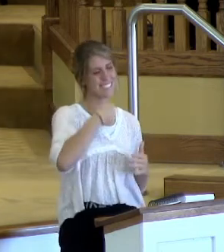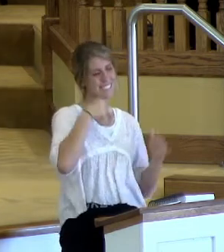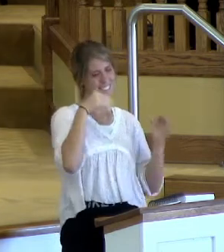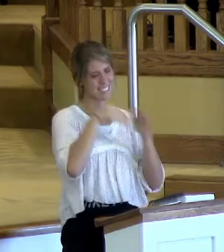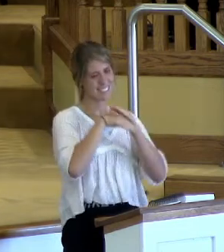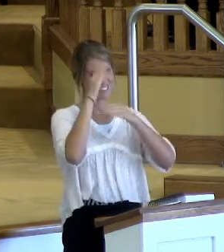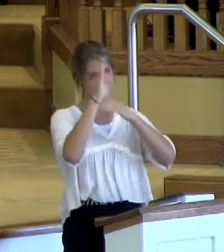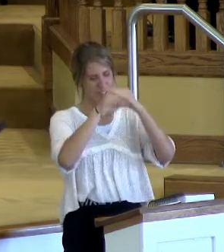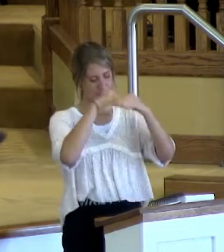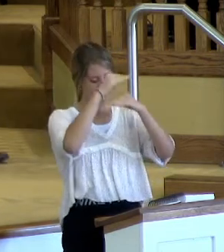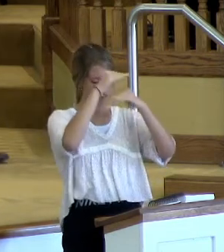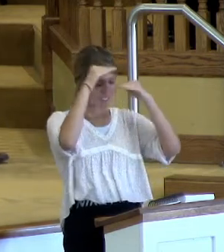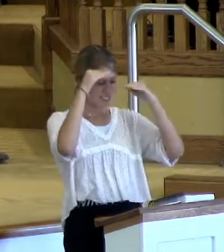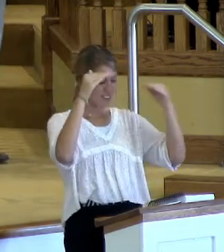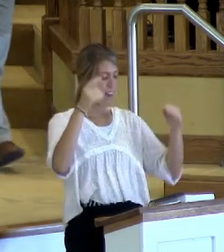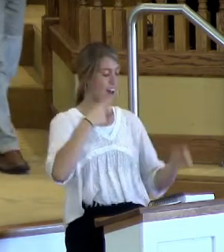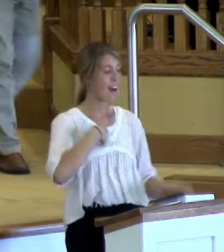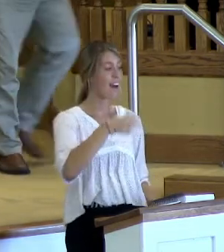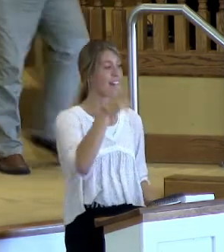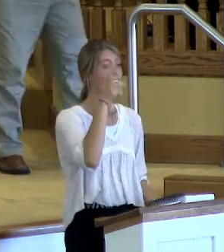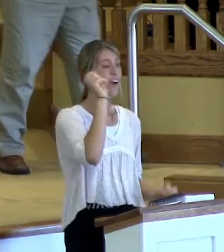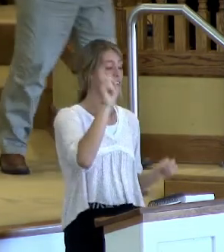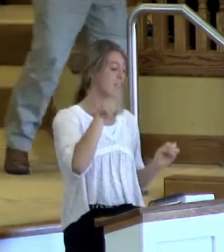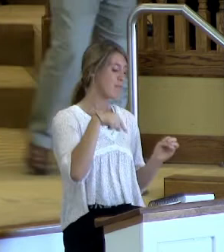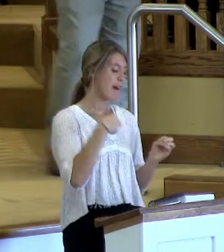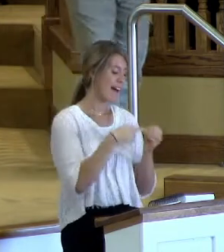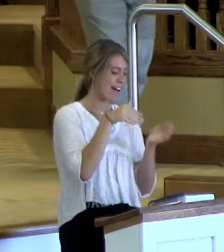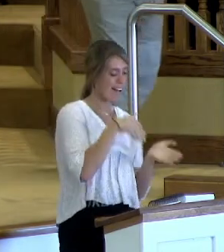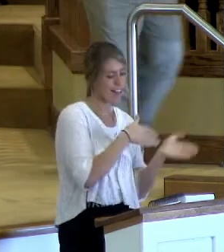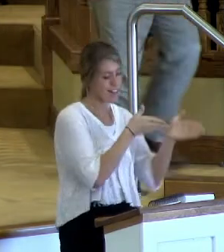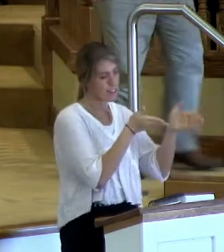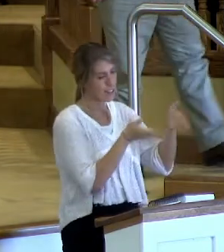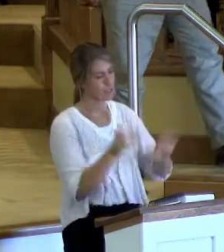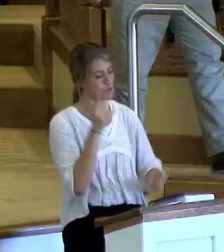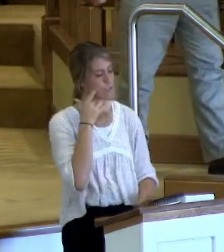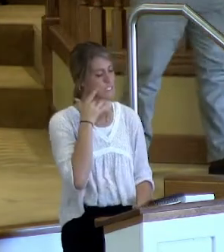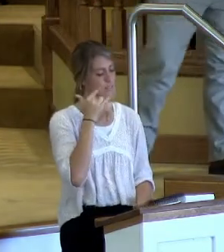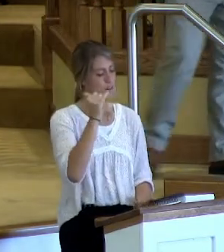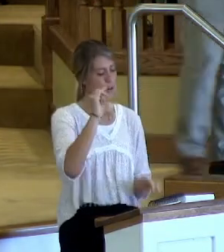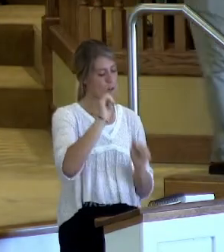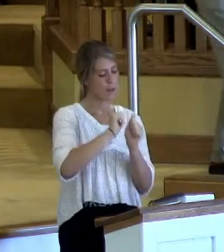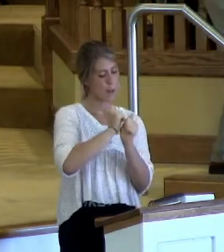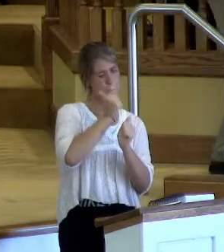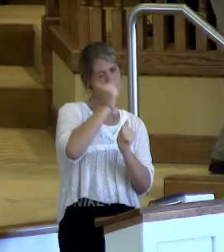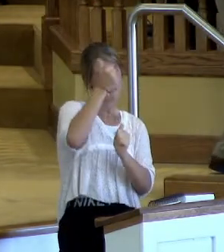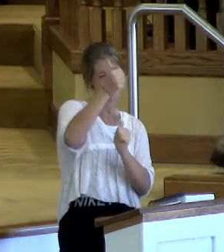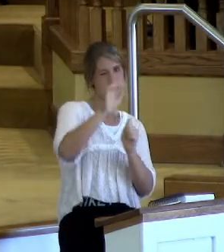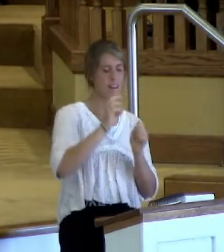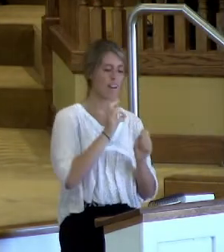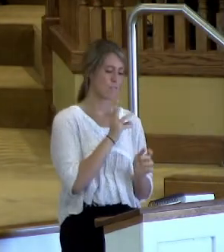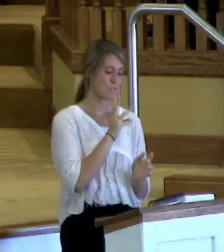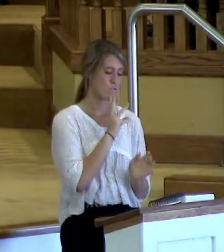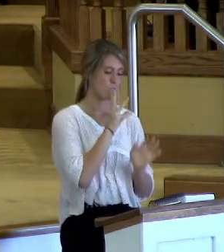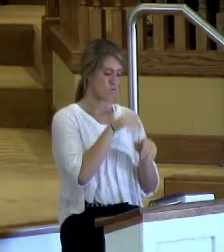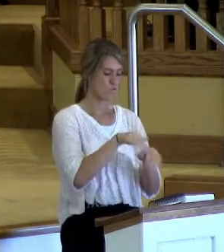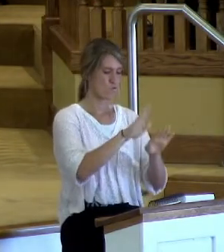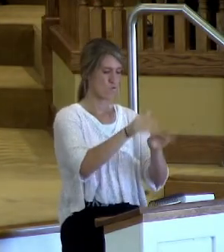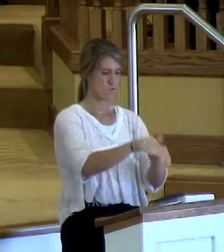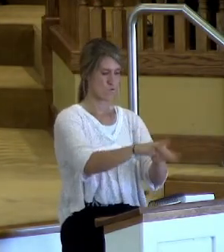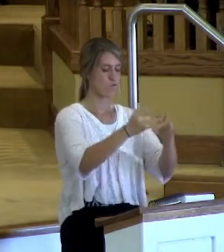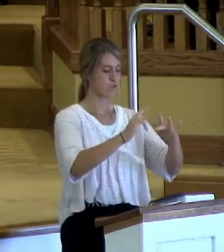me in glory. And I heard about the streets of gold. Beyond